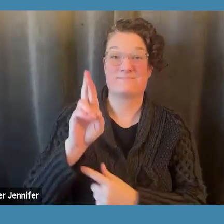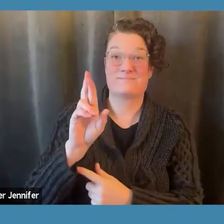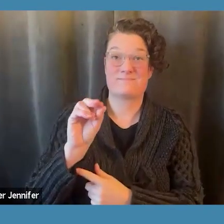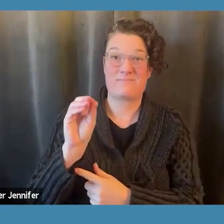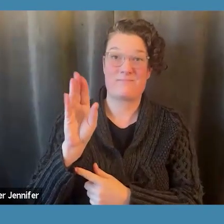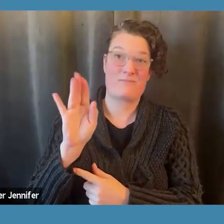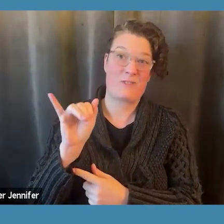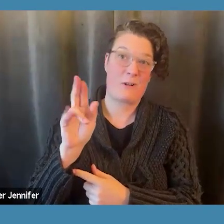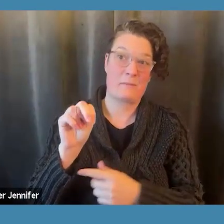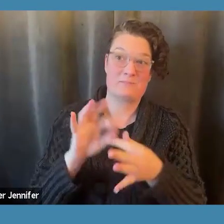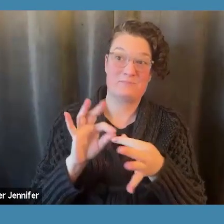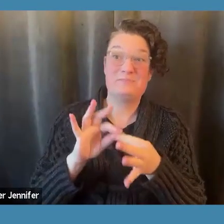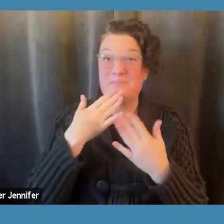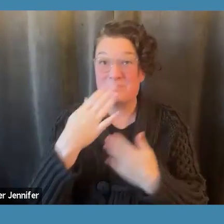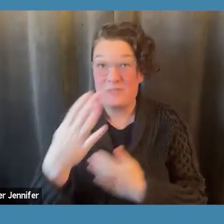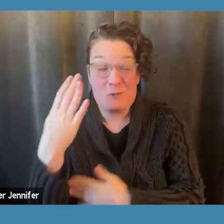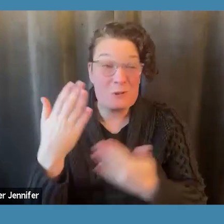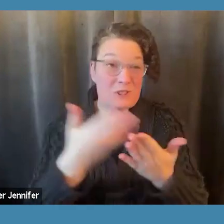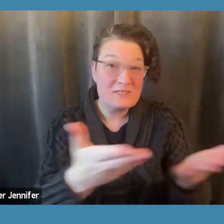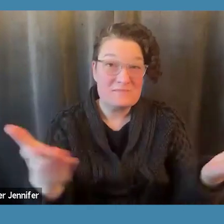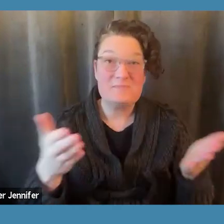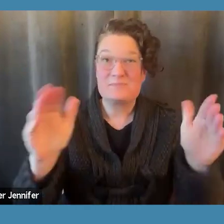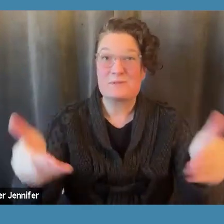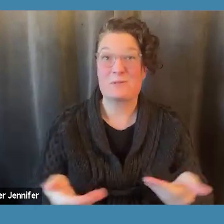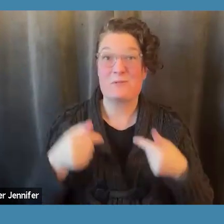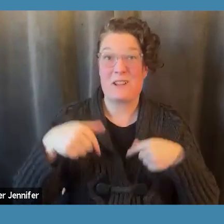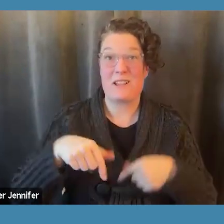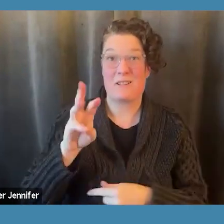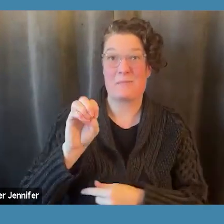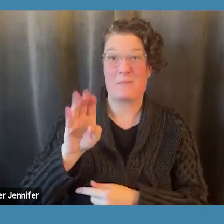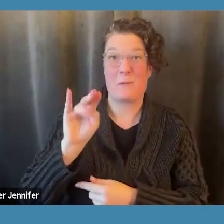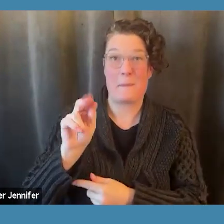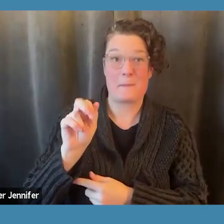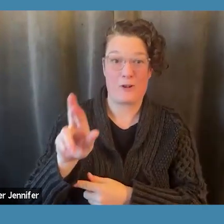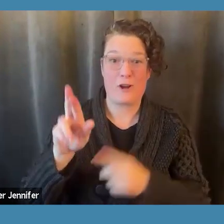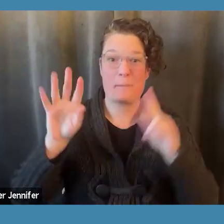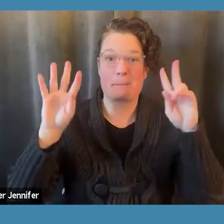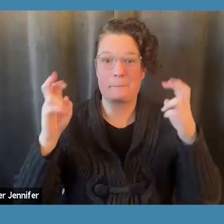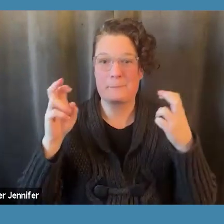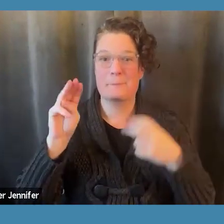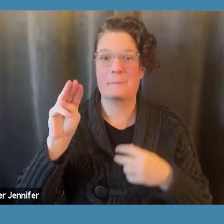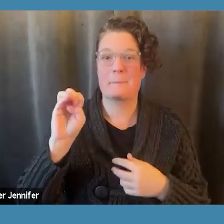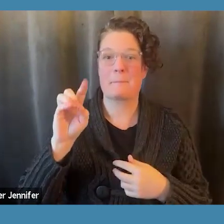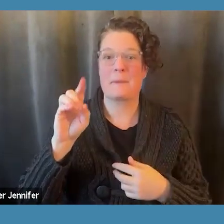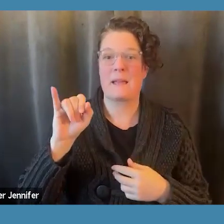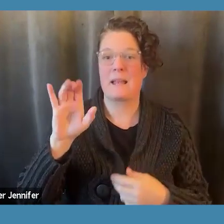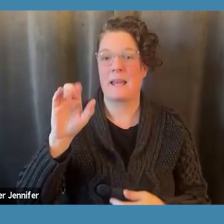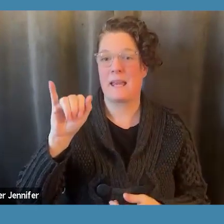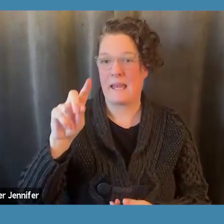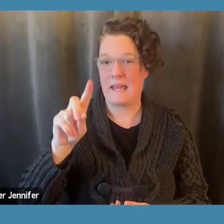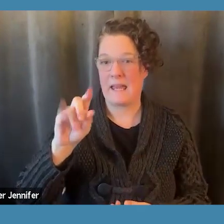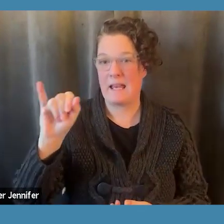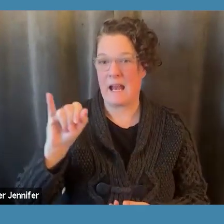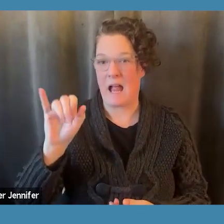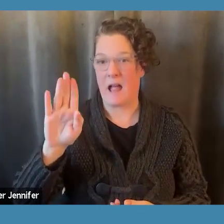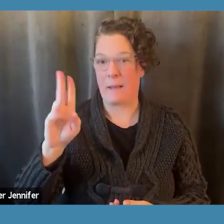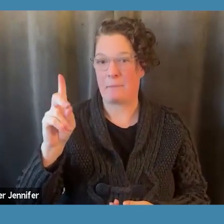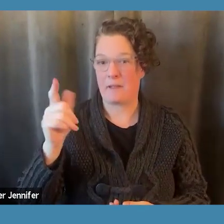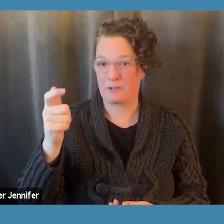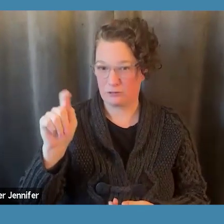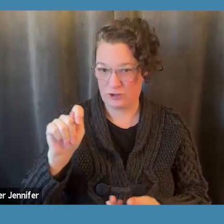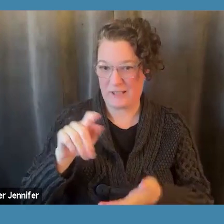Good morning, everyone, and welcome to our webinar, Medicaid iBudget Waiver Eligibility and Crisis